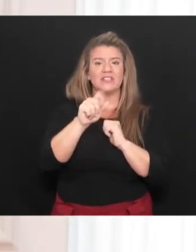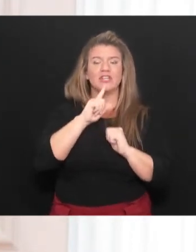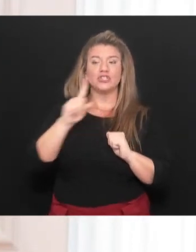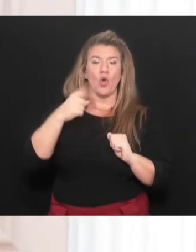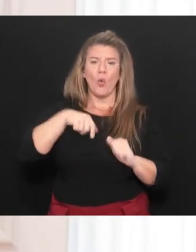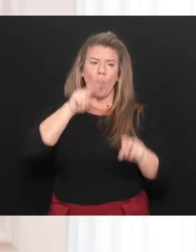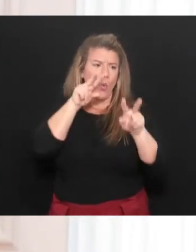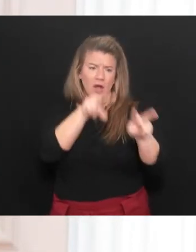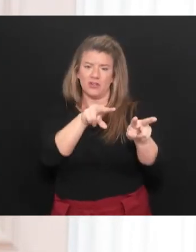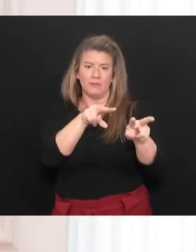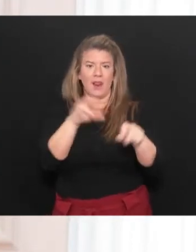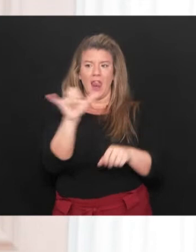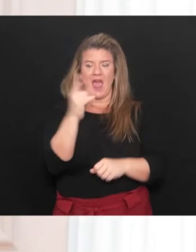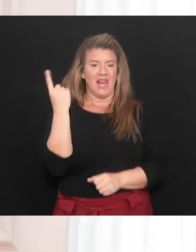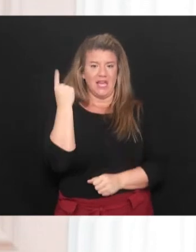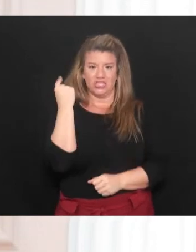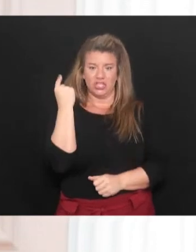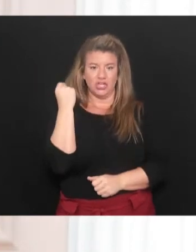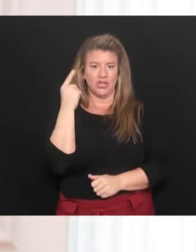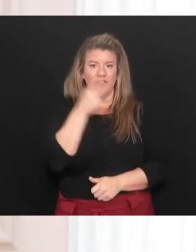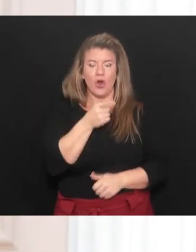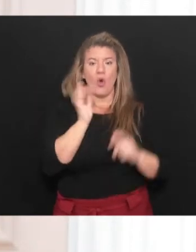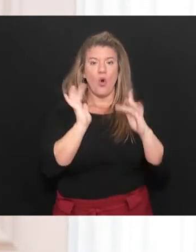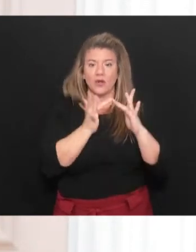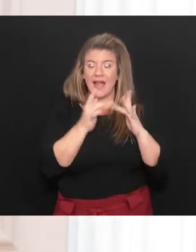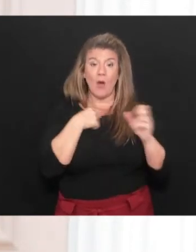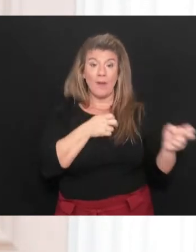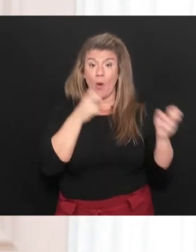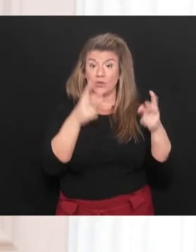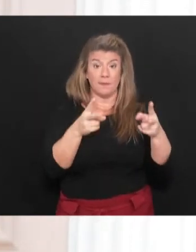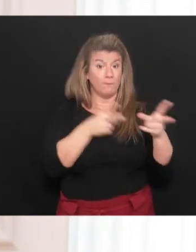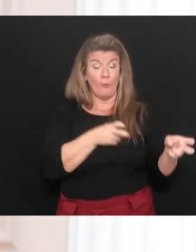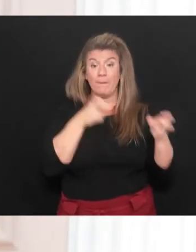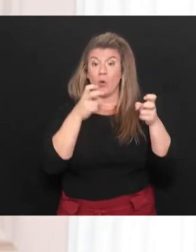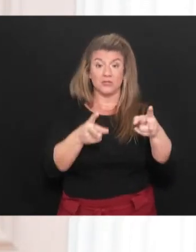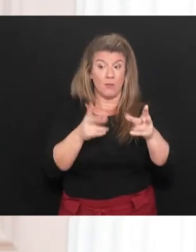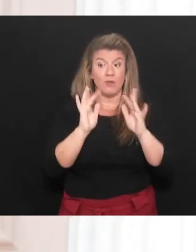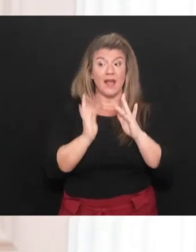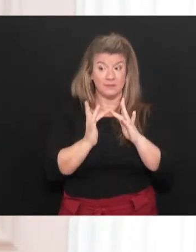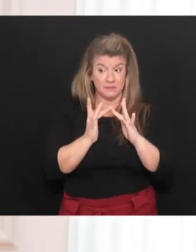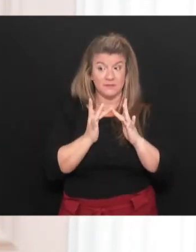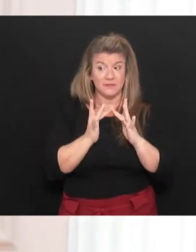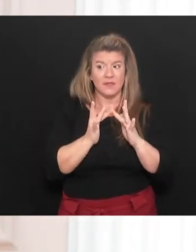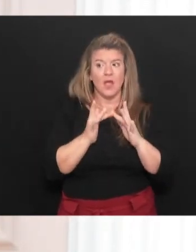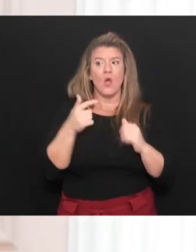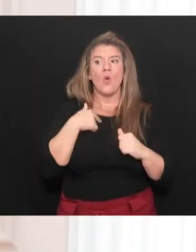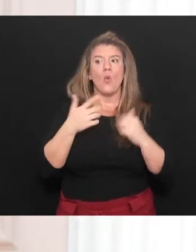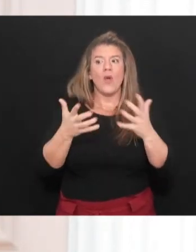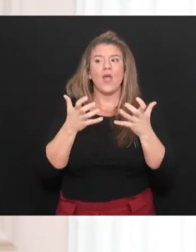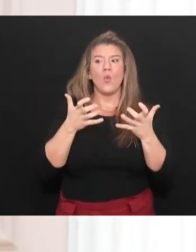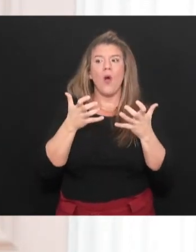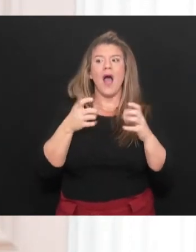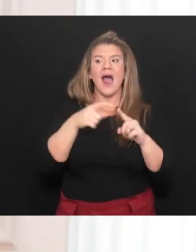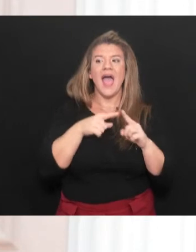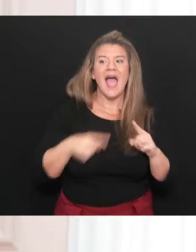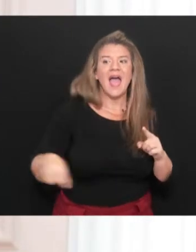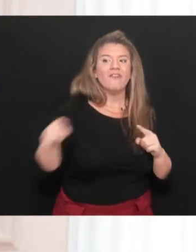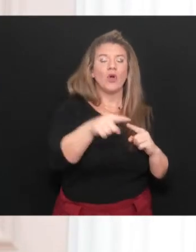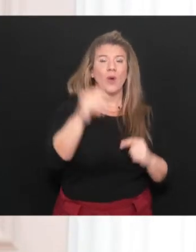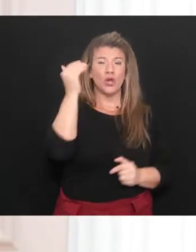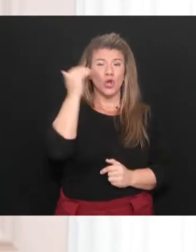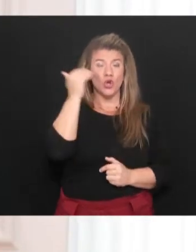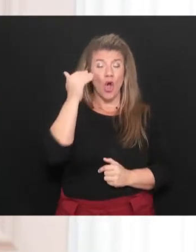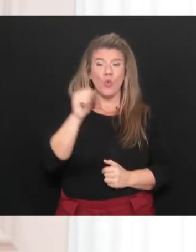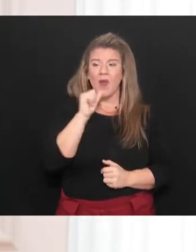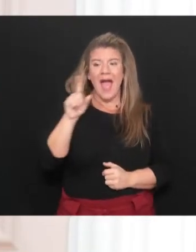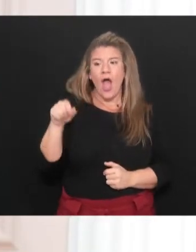tracked just as we did last year. They're online. We post those, and we want everyone to know that we not only are